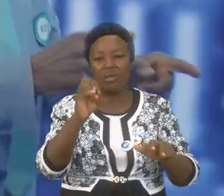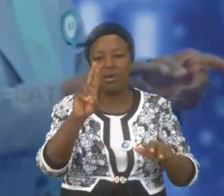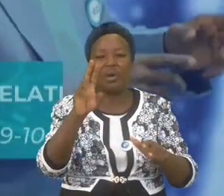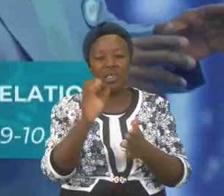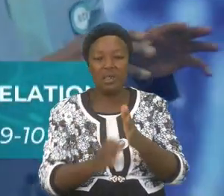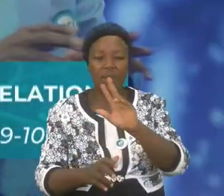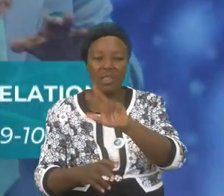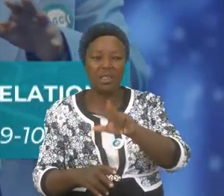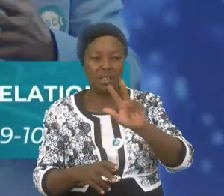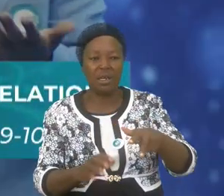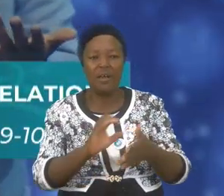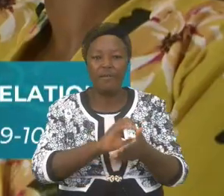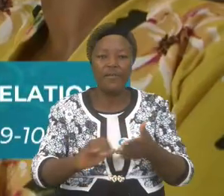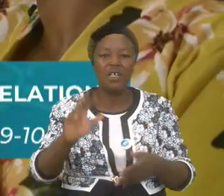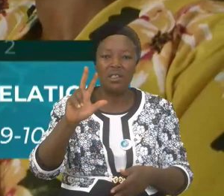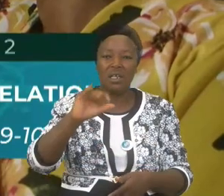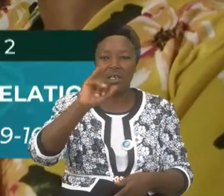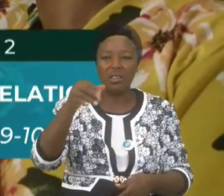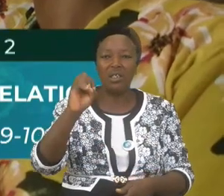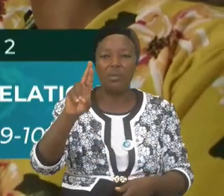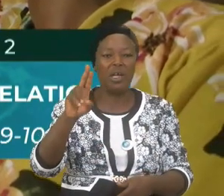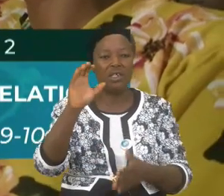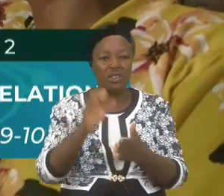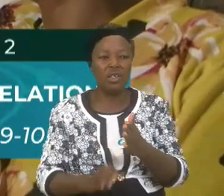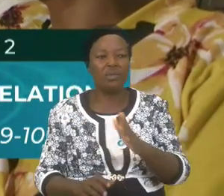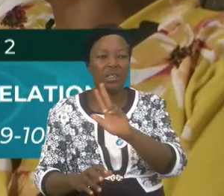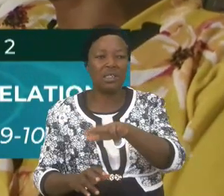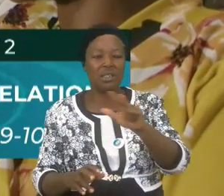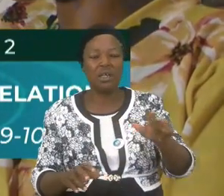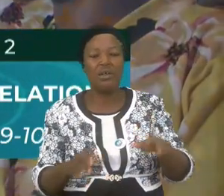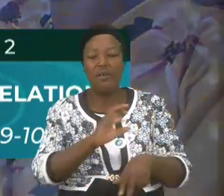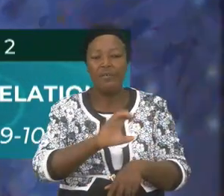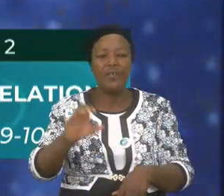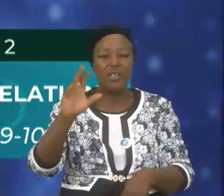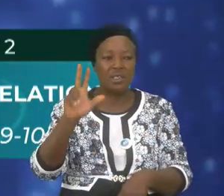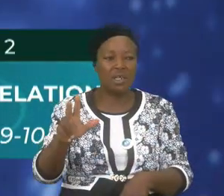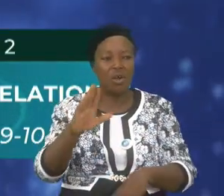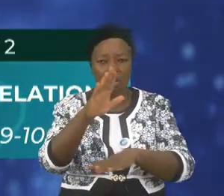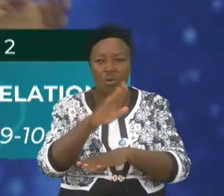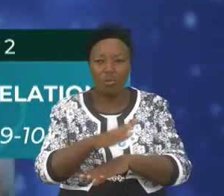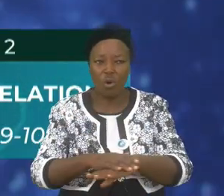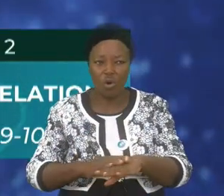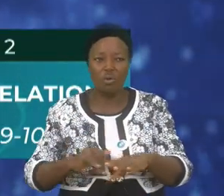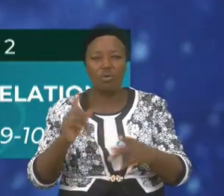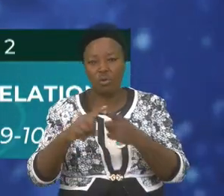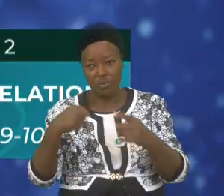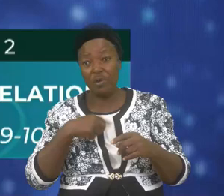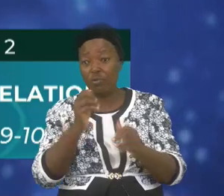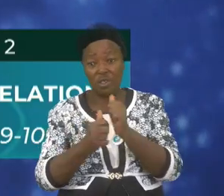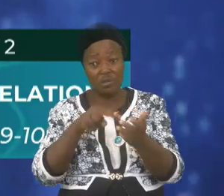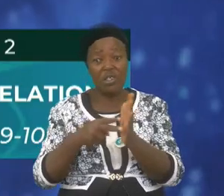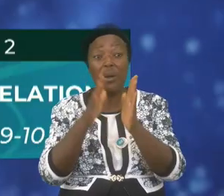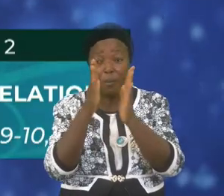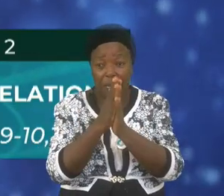3, call unto me. That's what Daniel did when all the other people were saying, impossible, impossible, impossible.